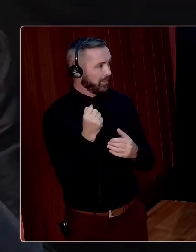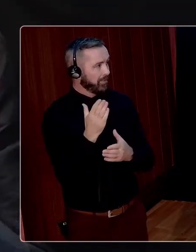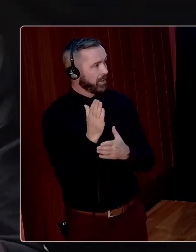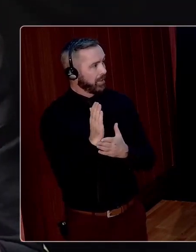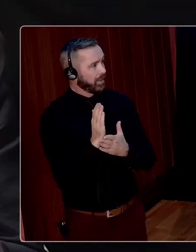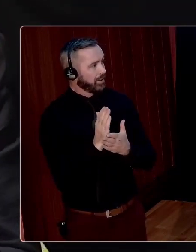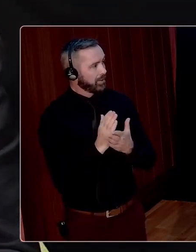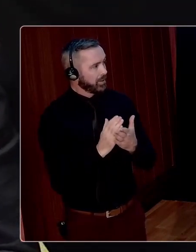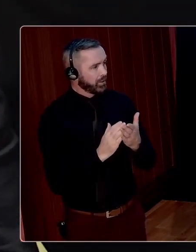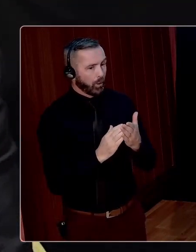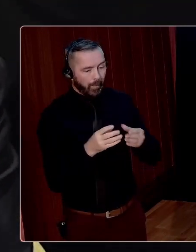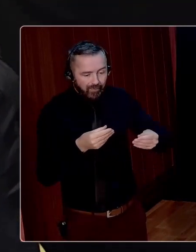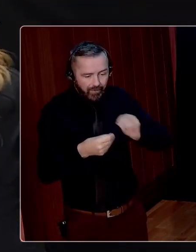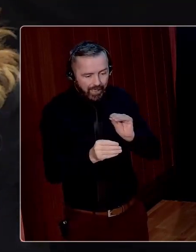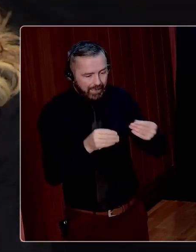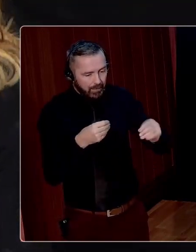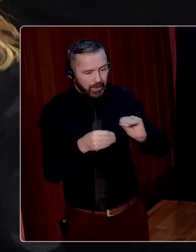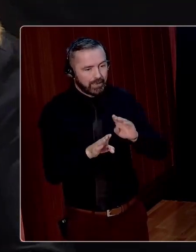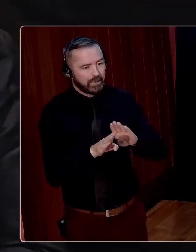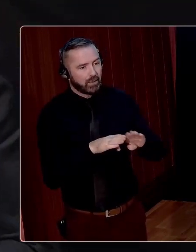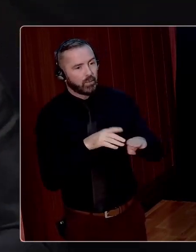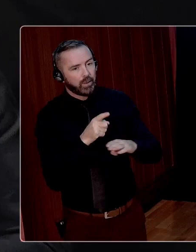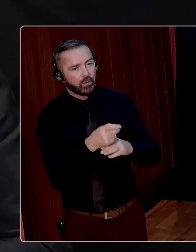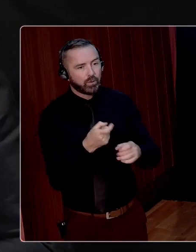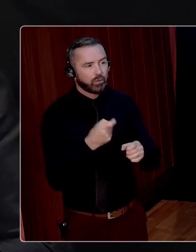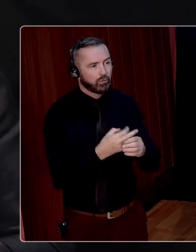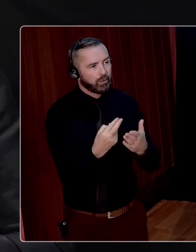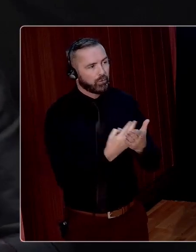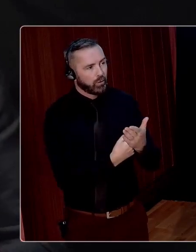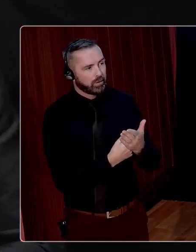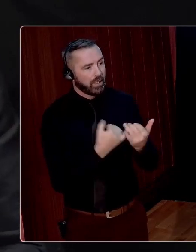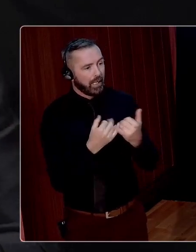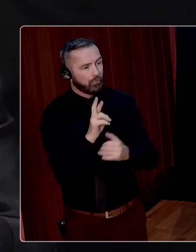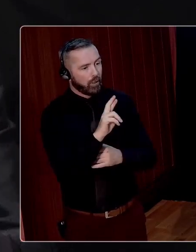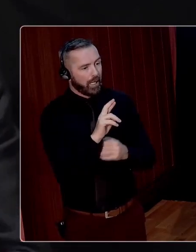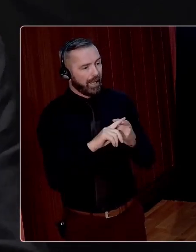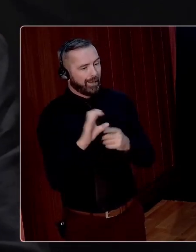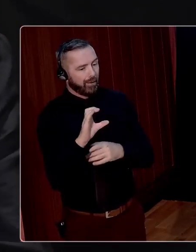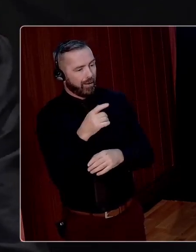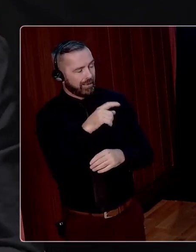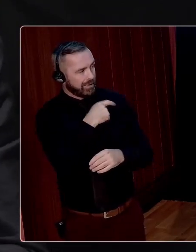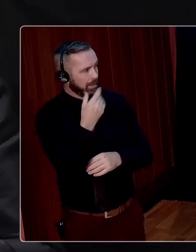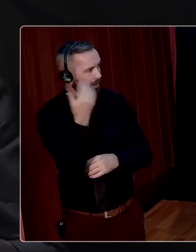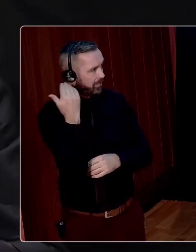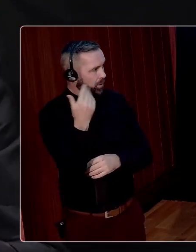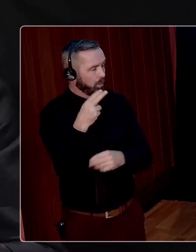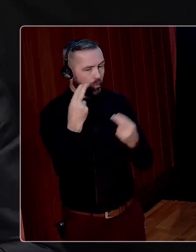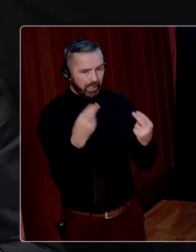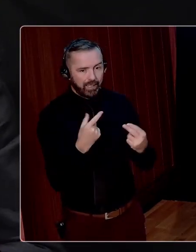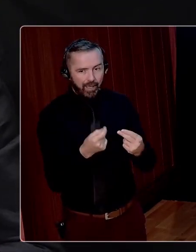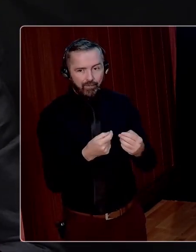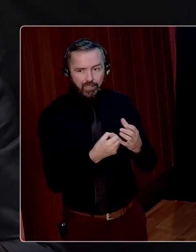some flexibility in terms of those very very strict rules. In terms of as Rihanna and Cahill said today, there has to be